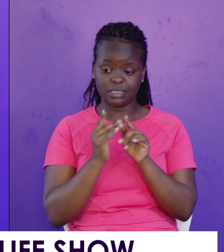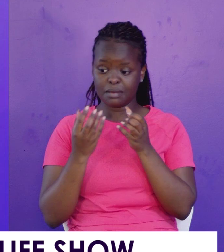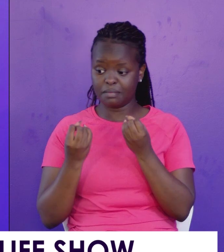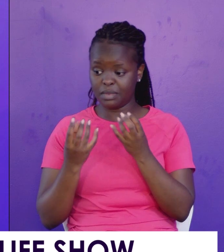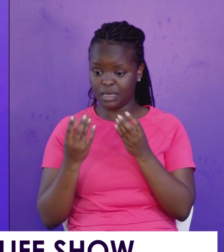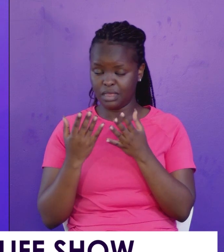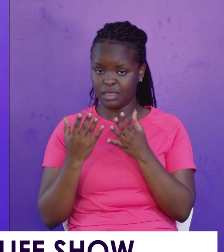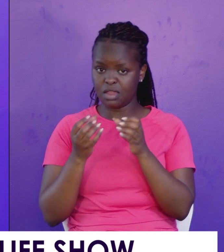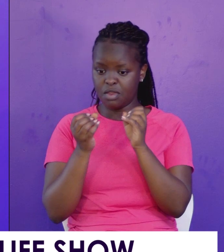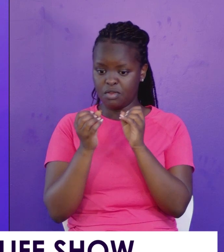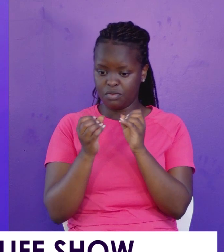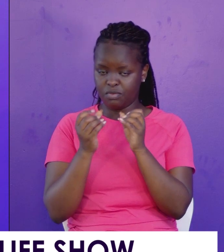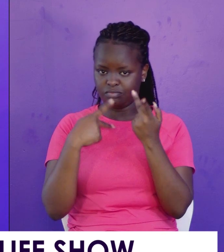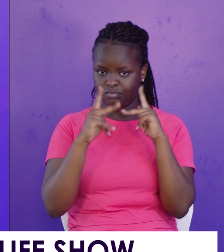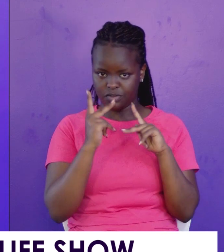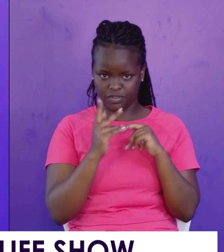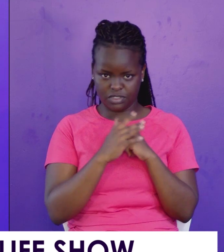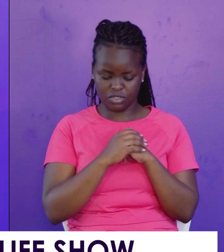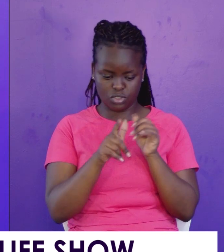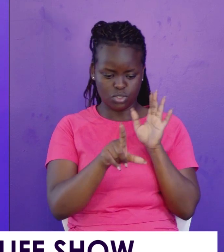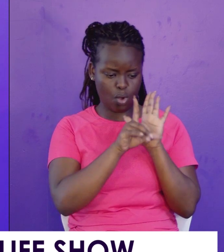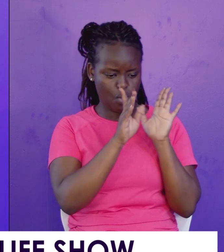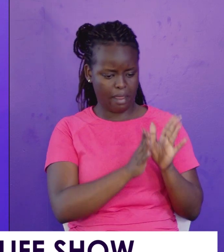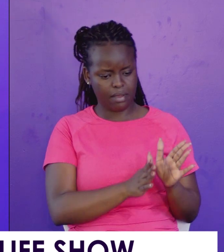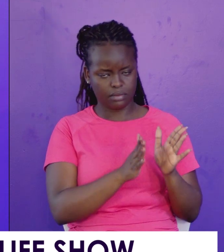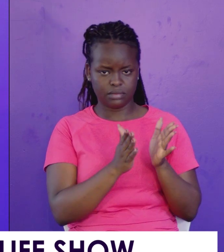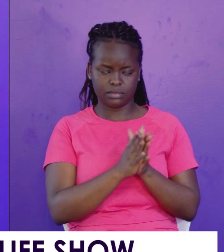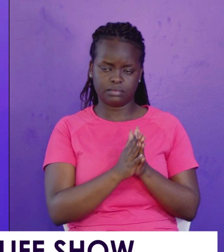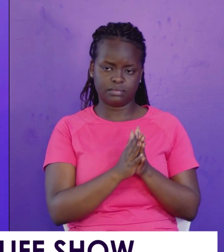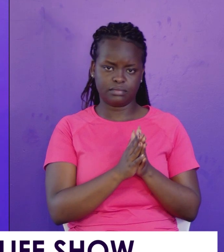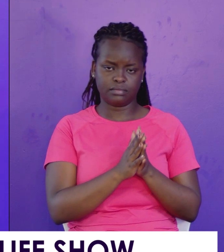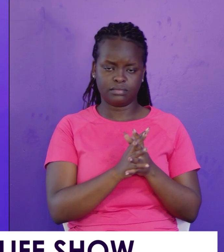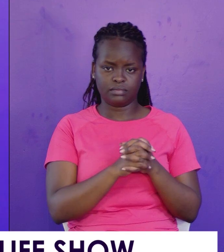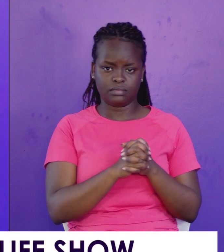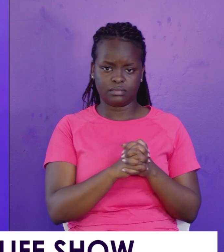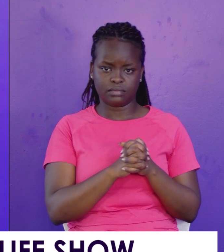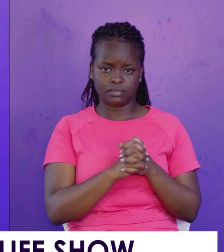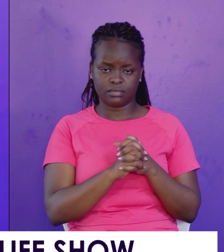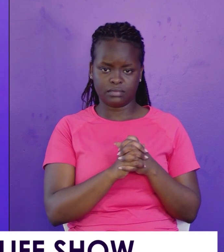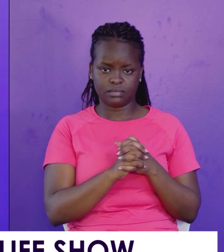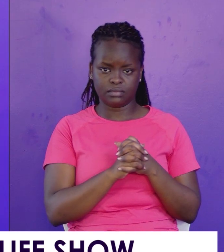formal professions, like lawyers, you know, like